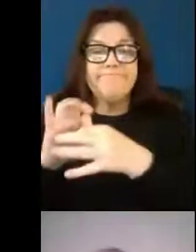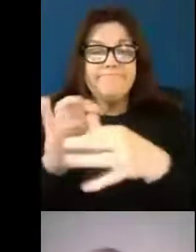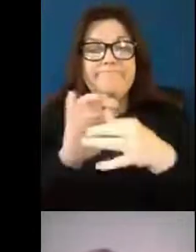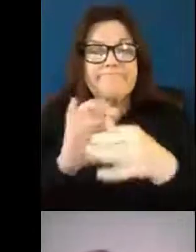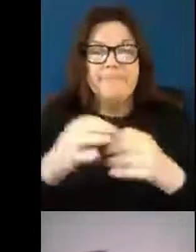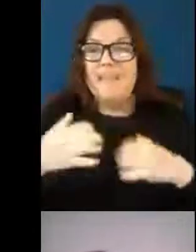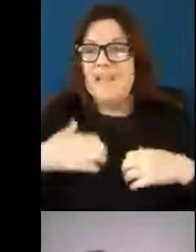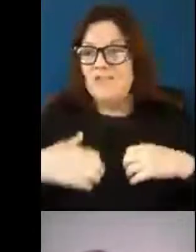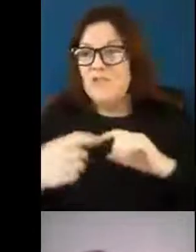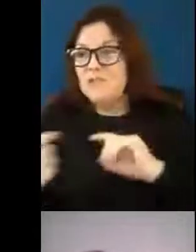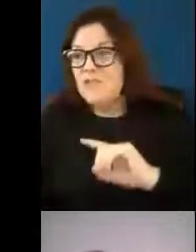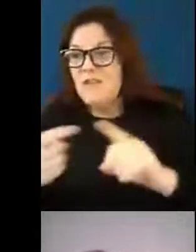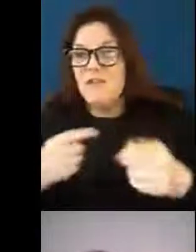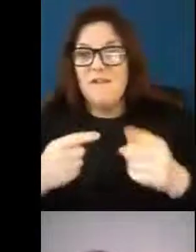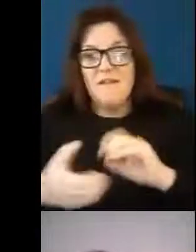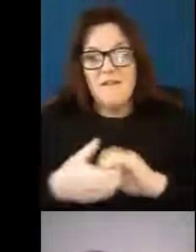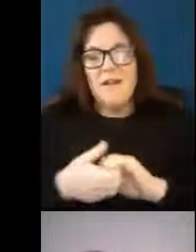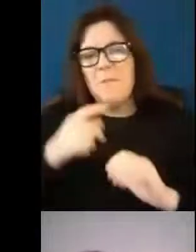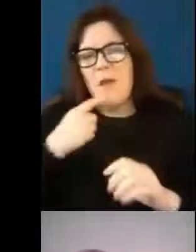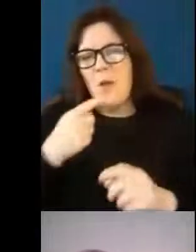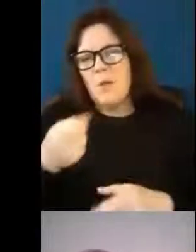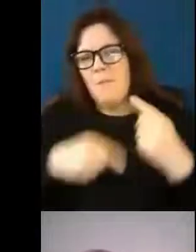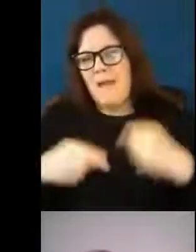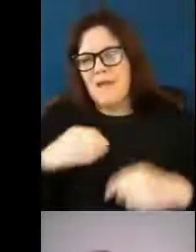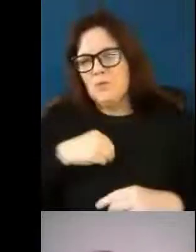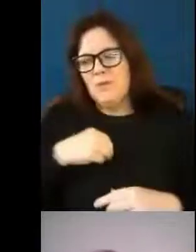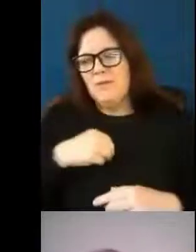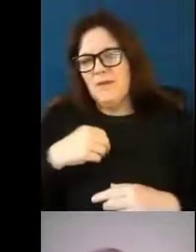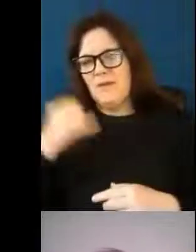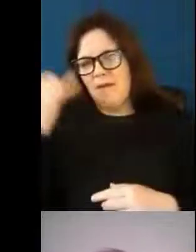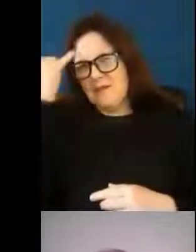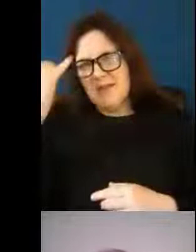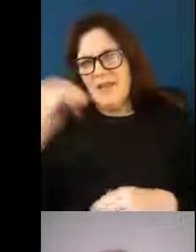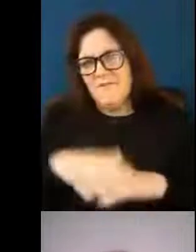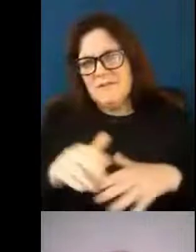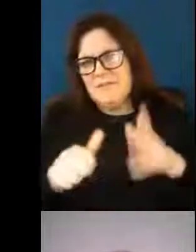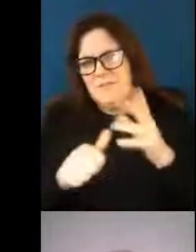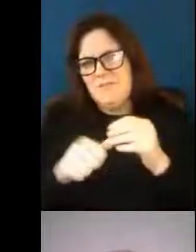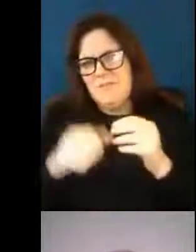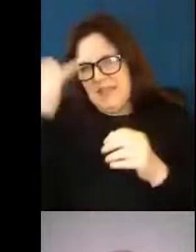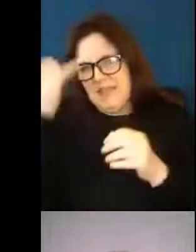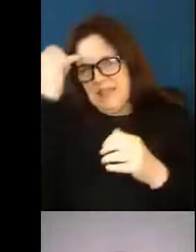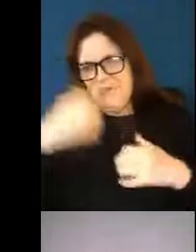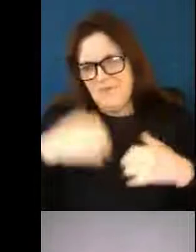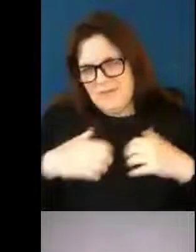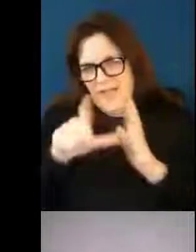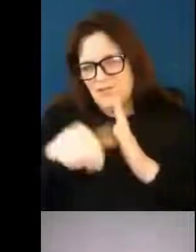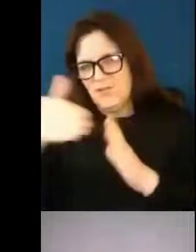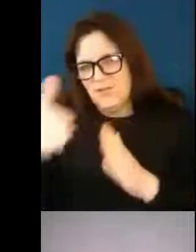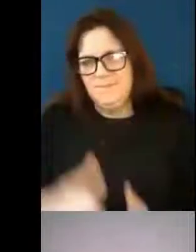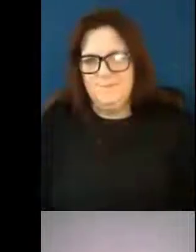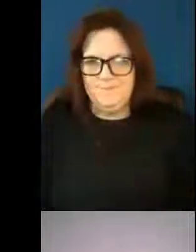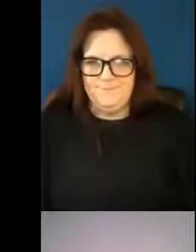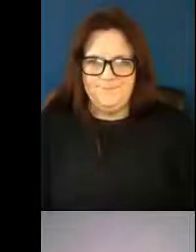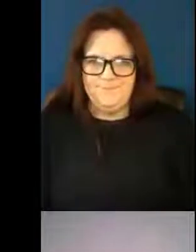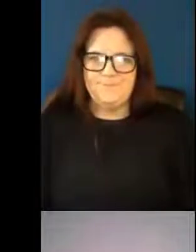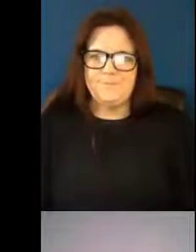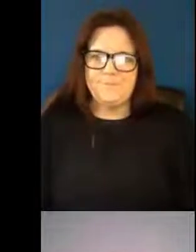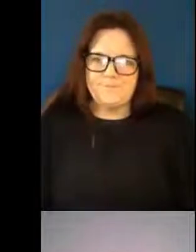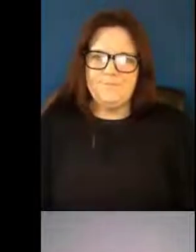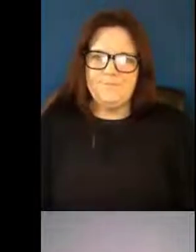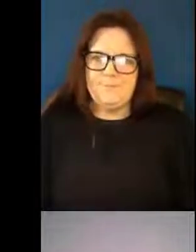interests develop over time. But I'll come back to that idea of specific interests later on. So what about